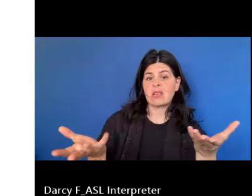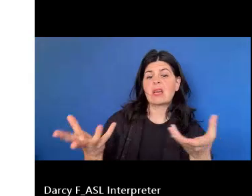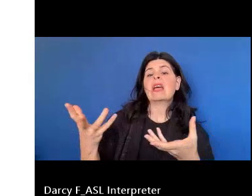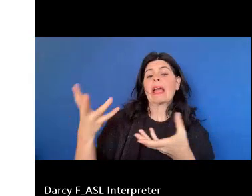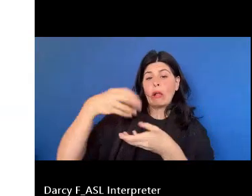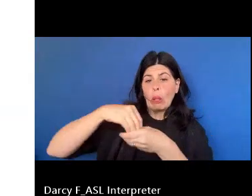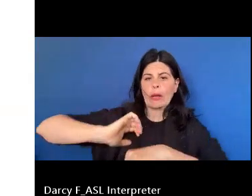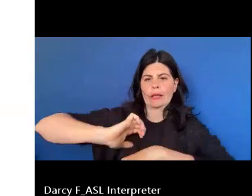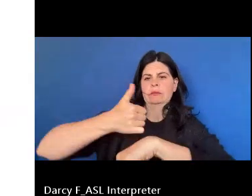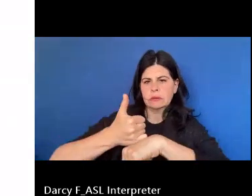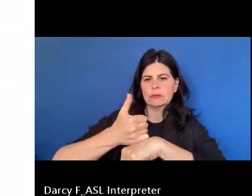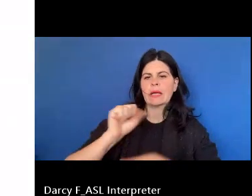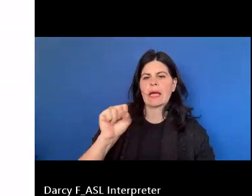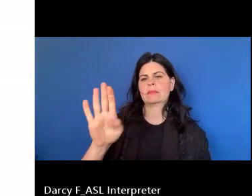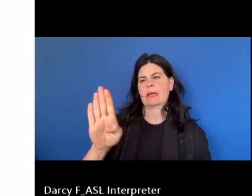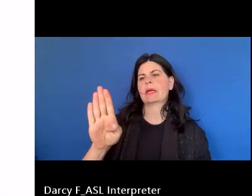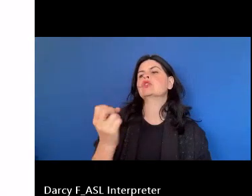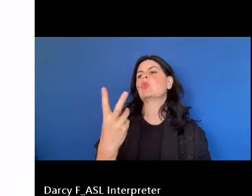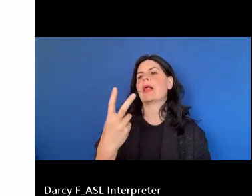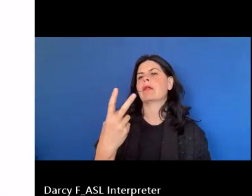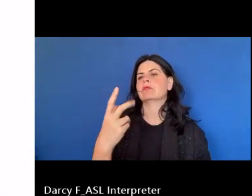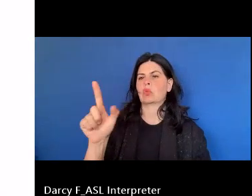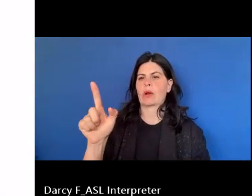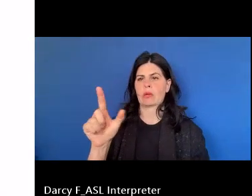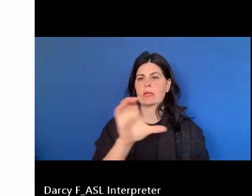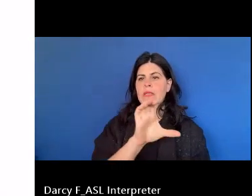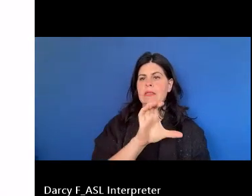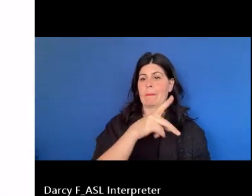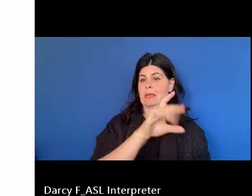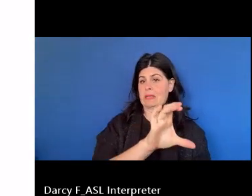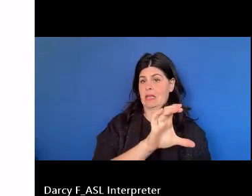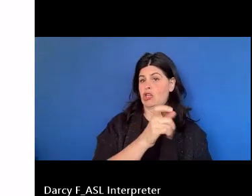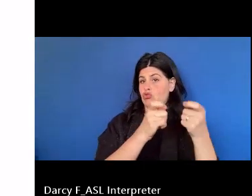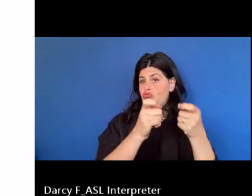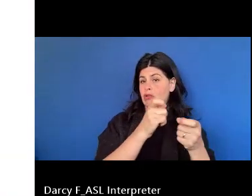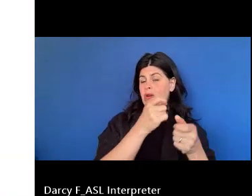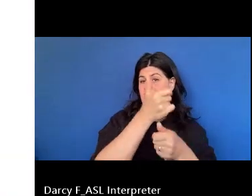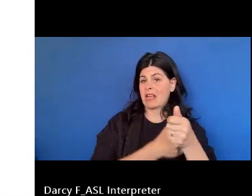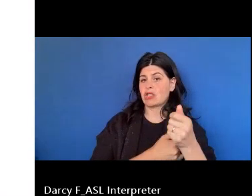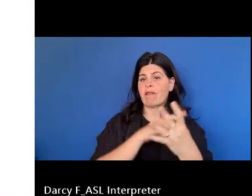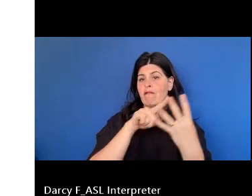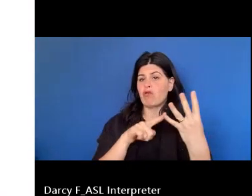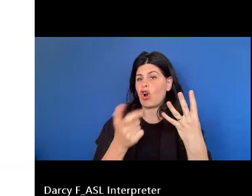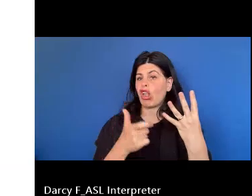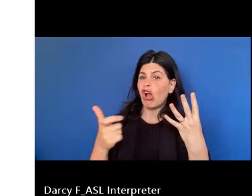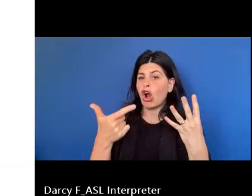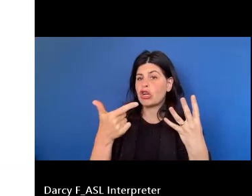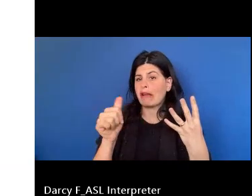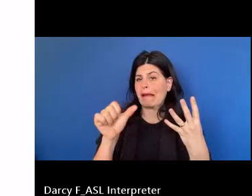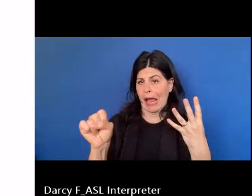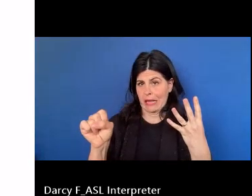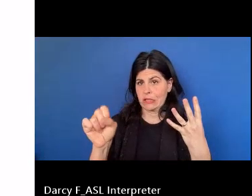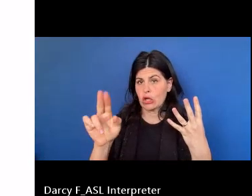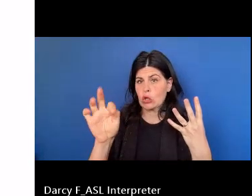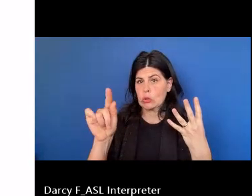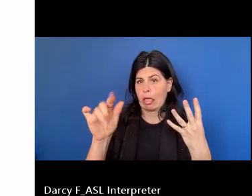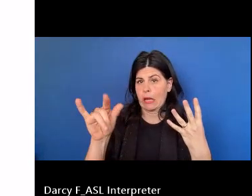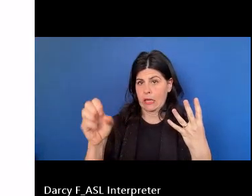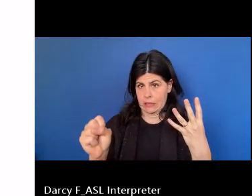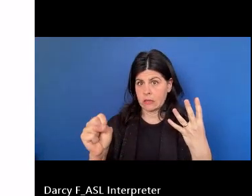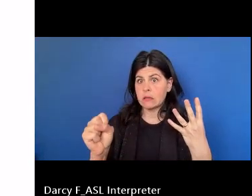1221. The CPUC has directed each of the 4 large gas utilities that it regulates to host an